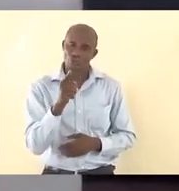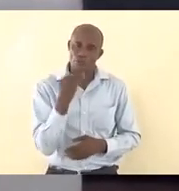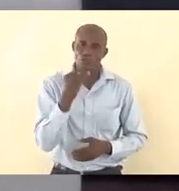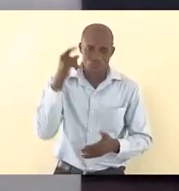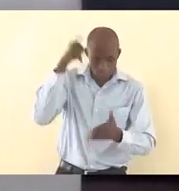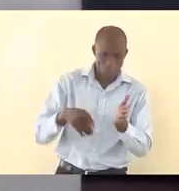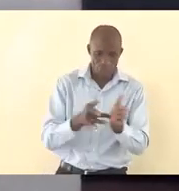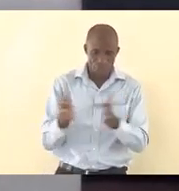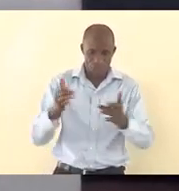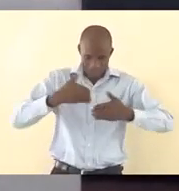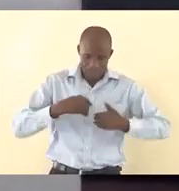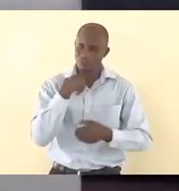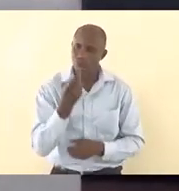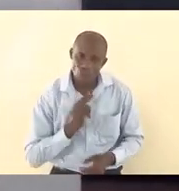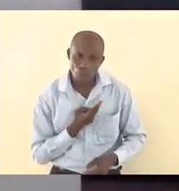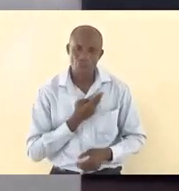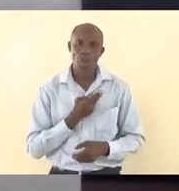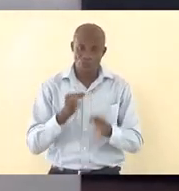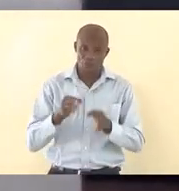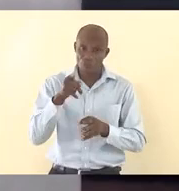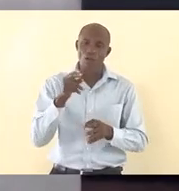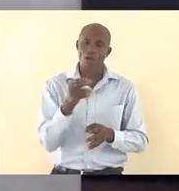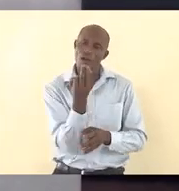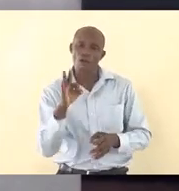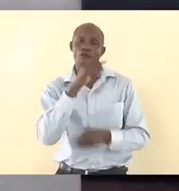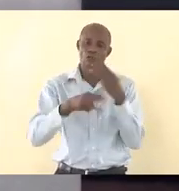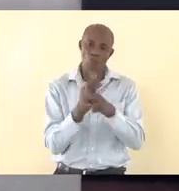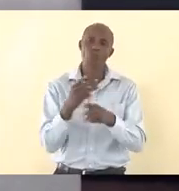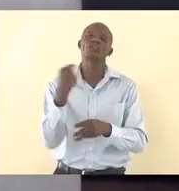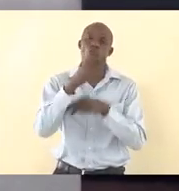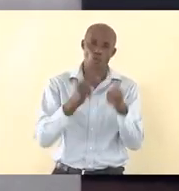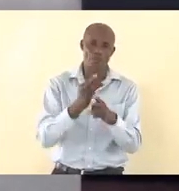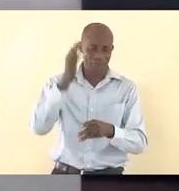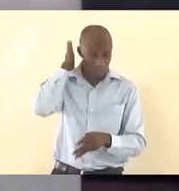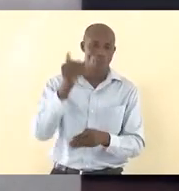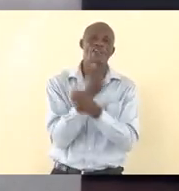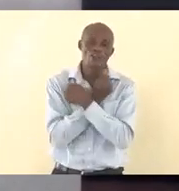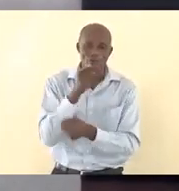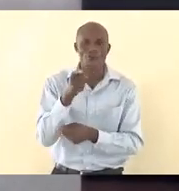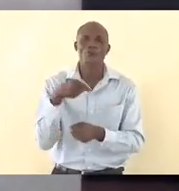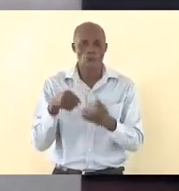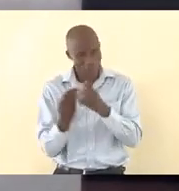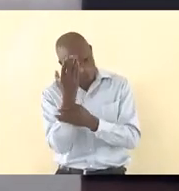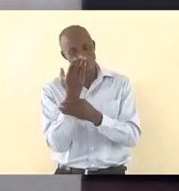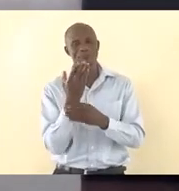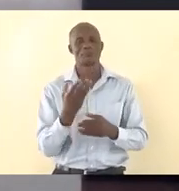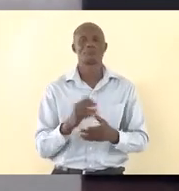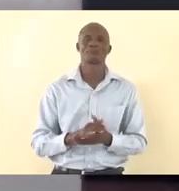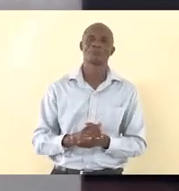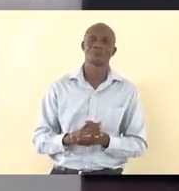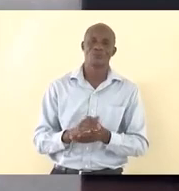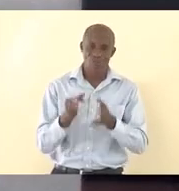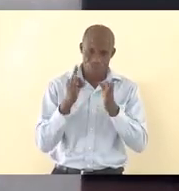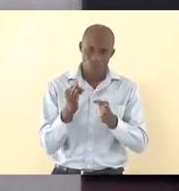The truth is what Jesus Christ has told us. If you are of the world will love you and you will prosper very much in the